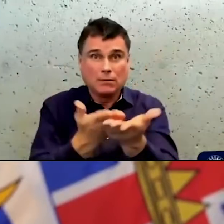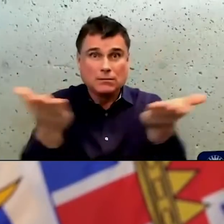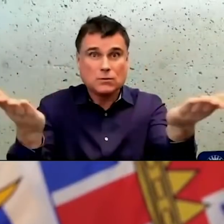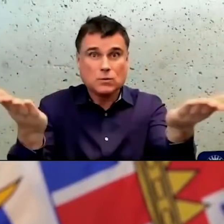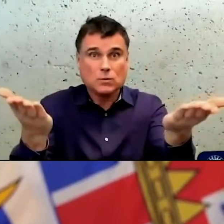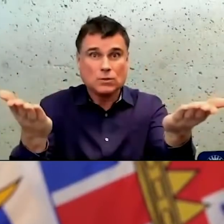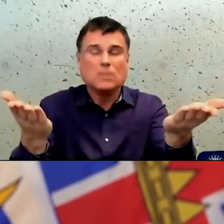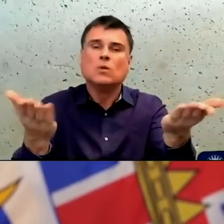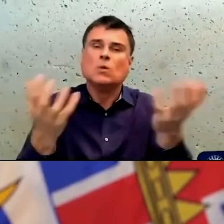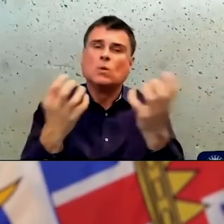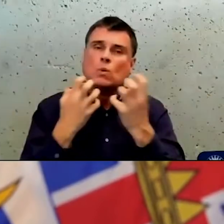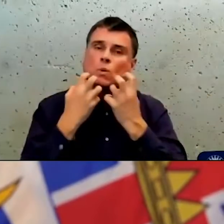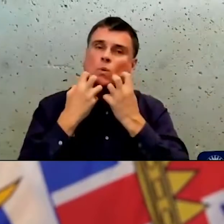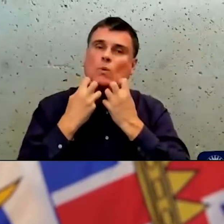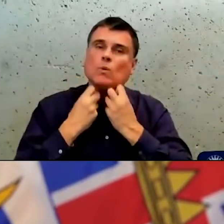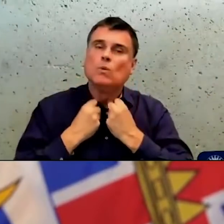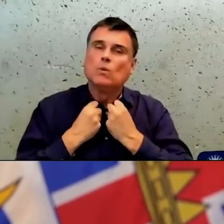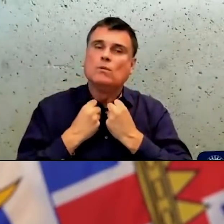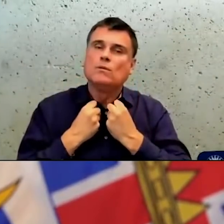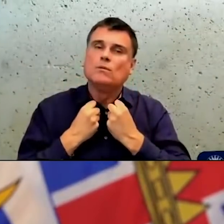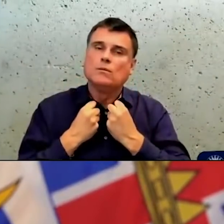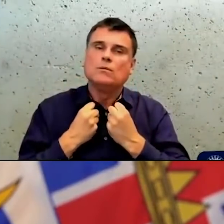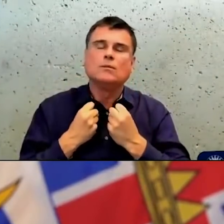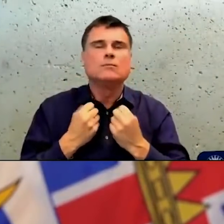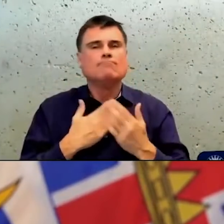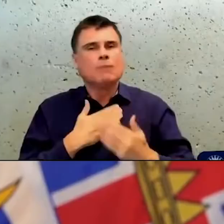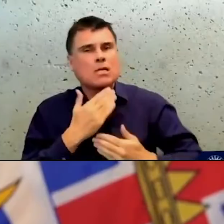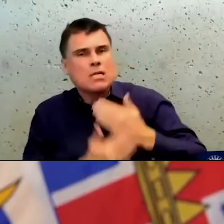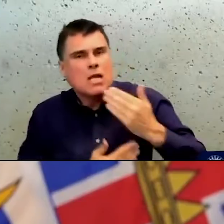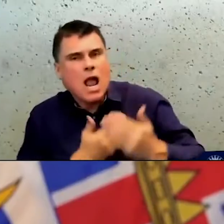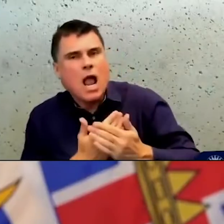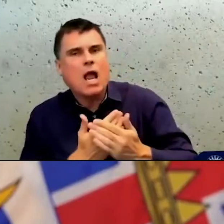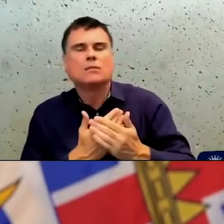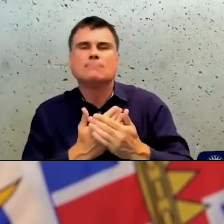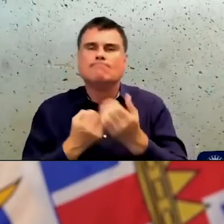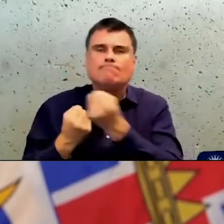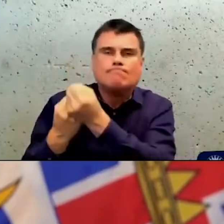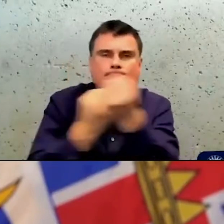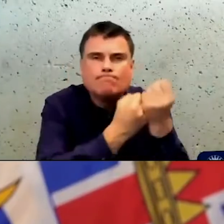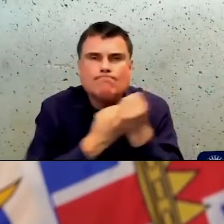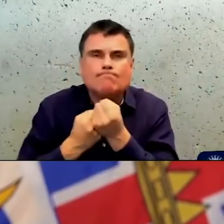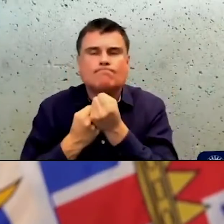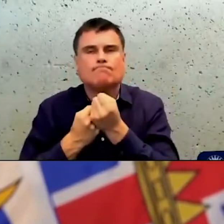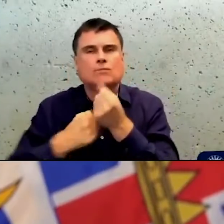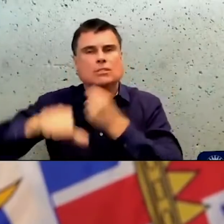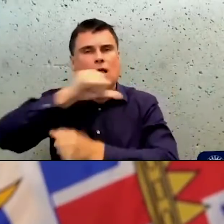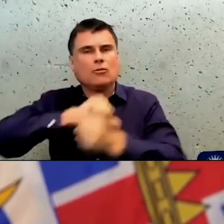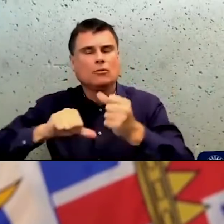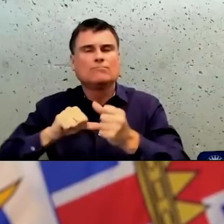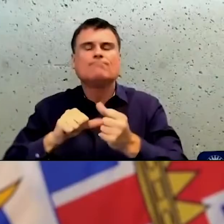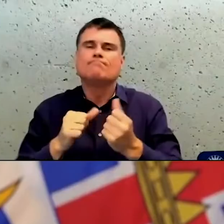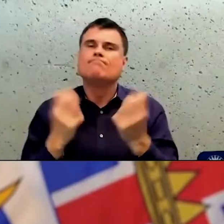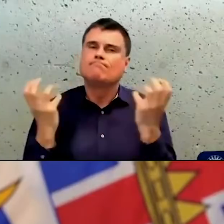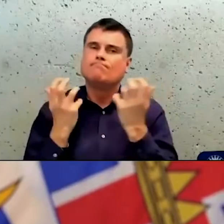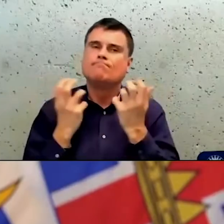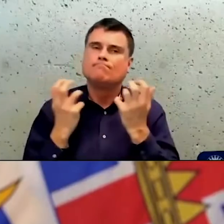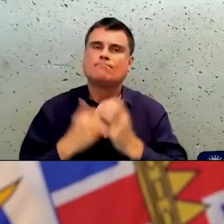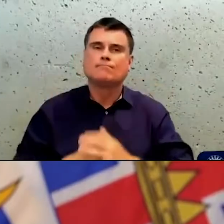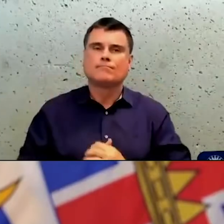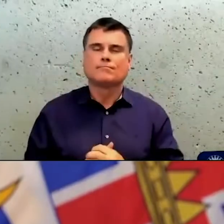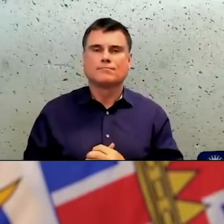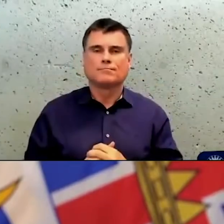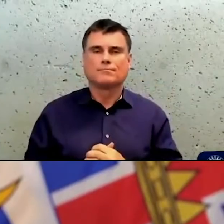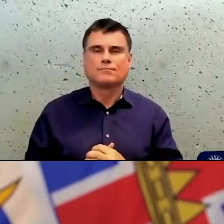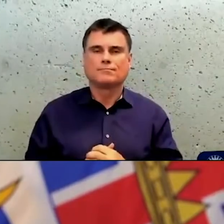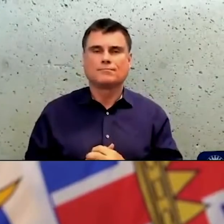we have some light that we're going to talk about today in being able to protect younger children now against COVID-19, and that